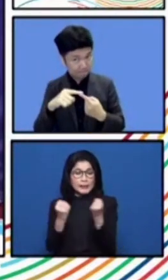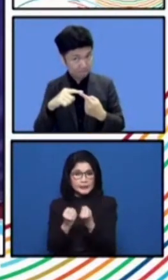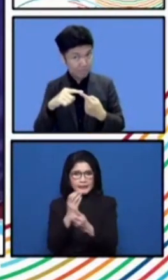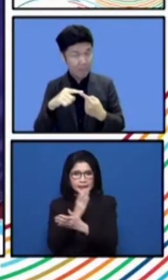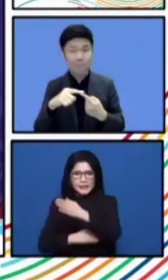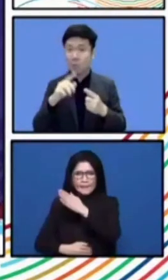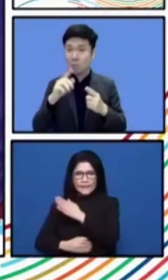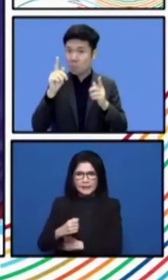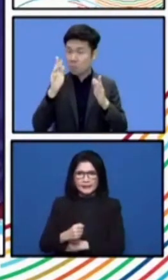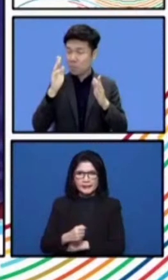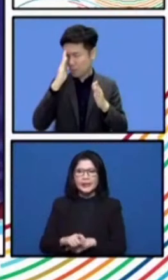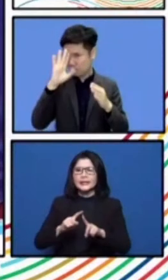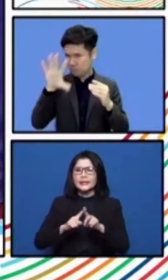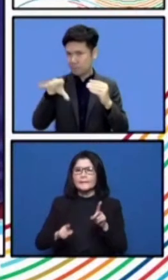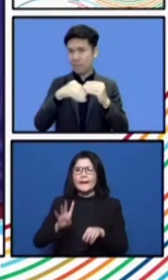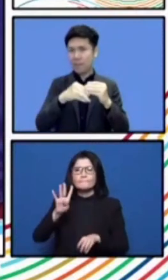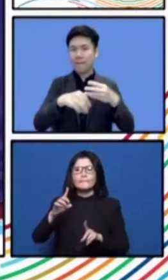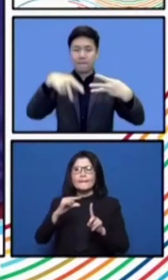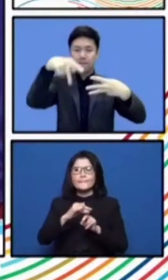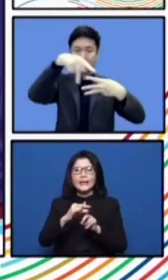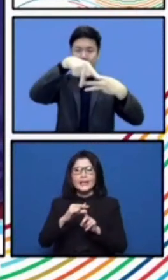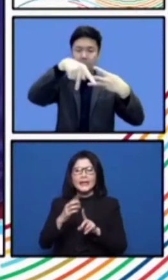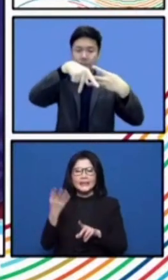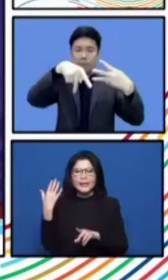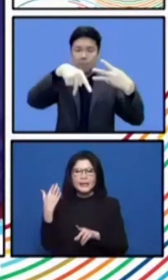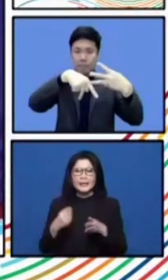the public private